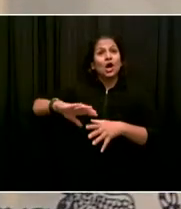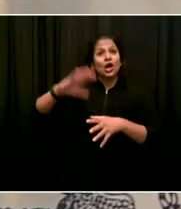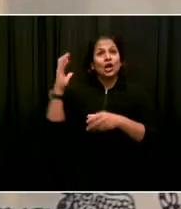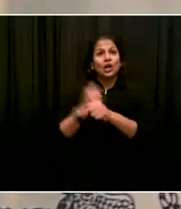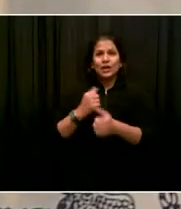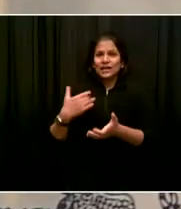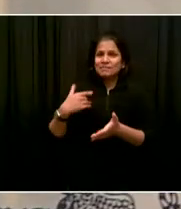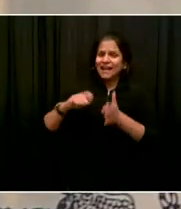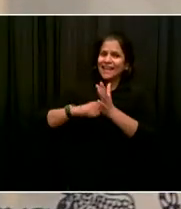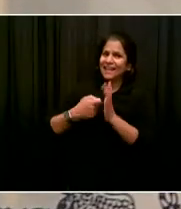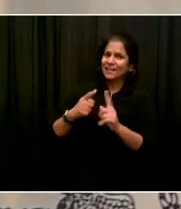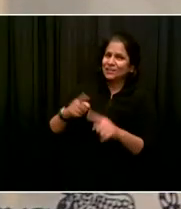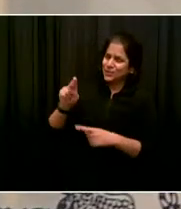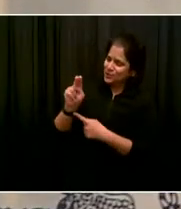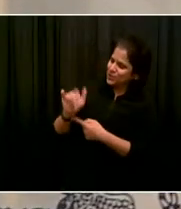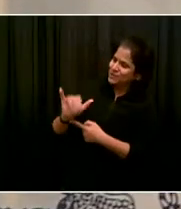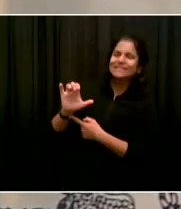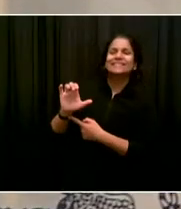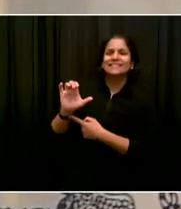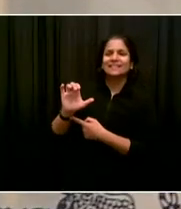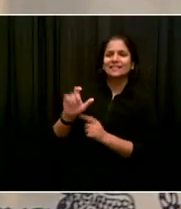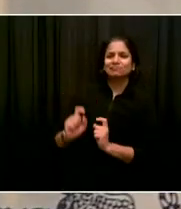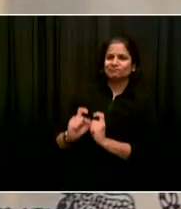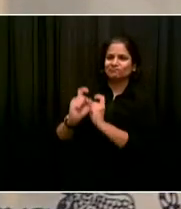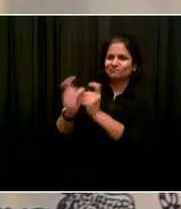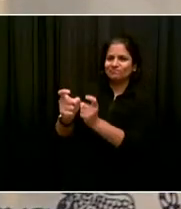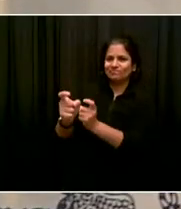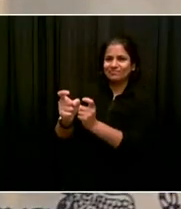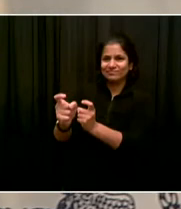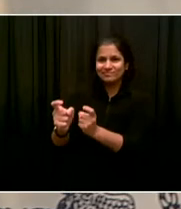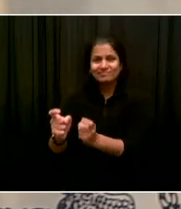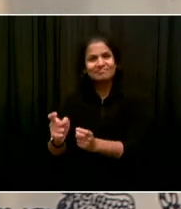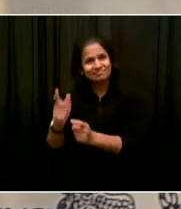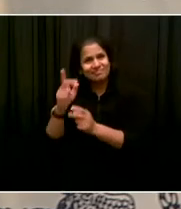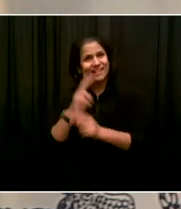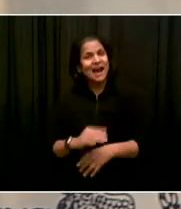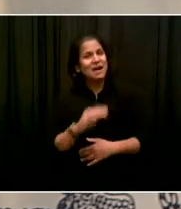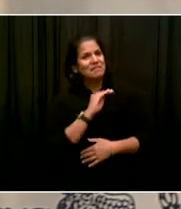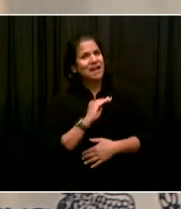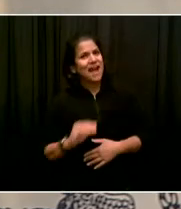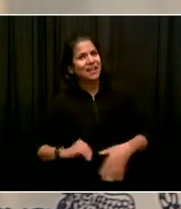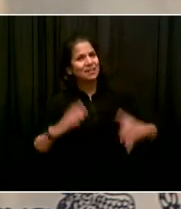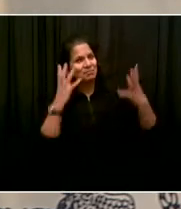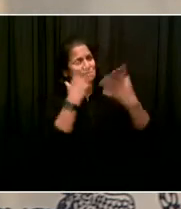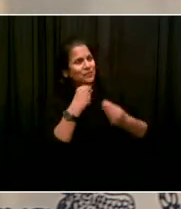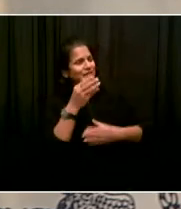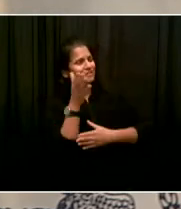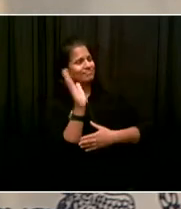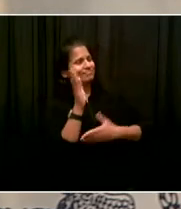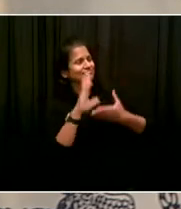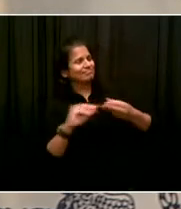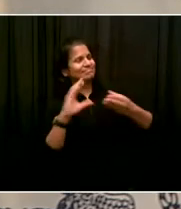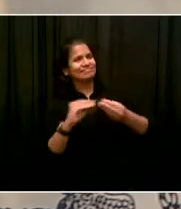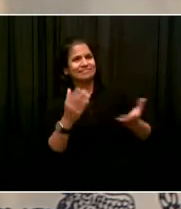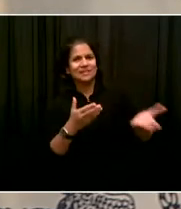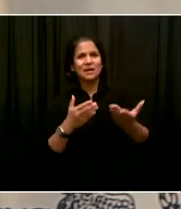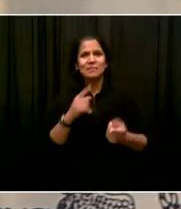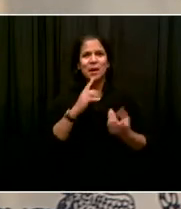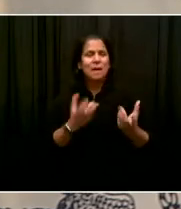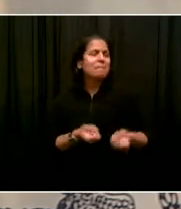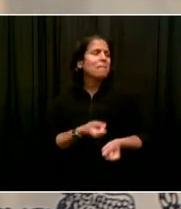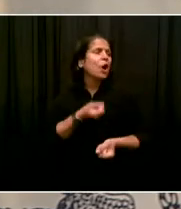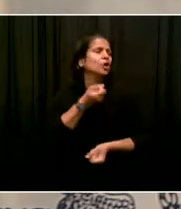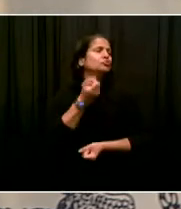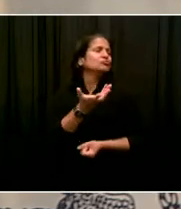Beautifully done. Shirlane, you outdid yourself. You can see the poet coming out there. Yeah. You know? So everyone,